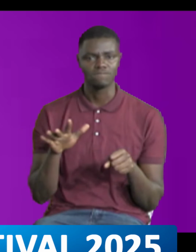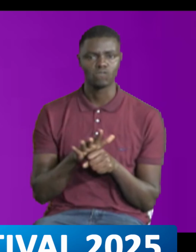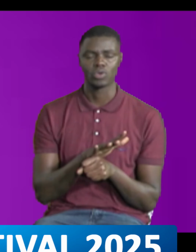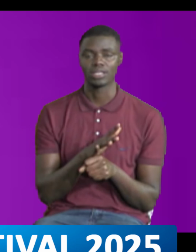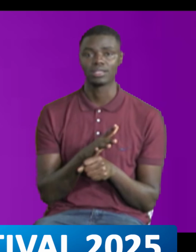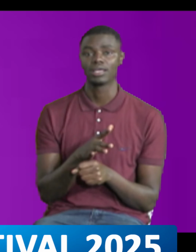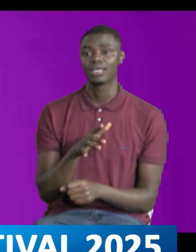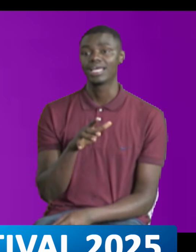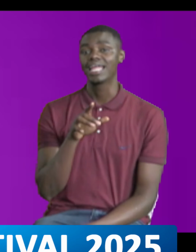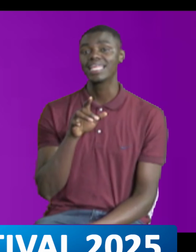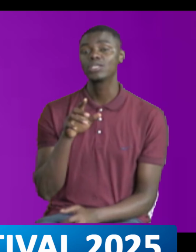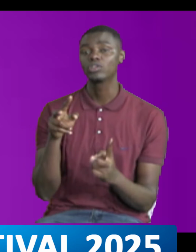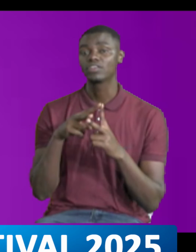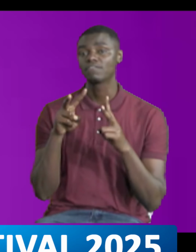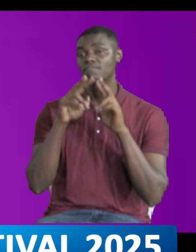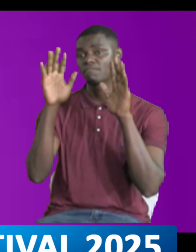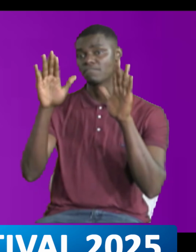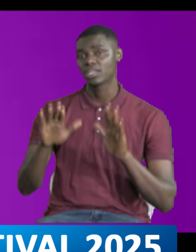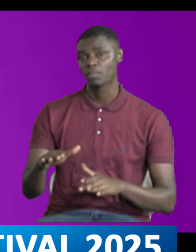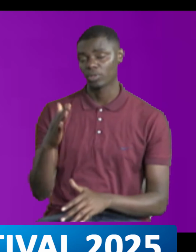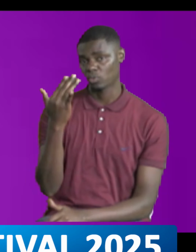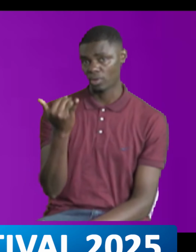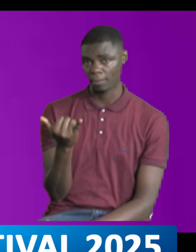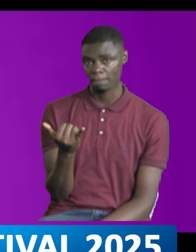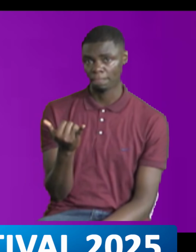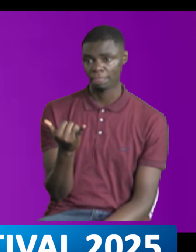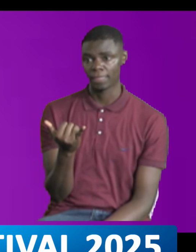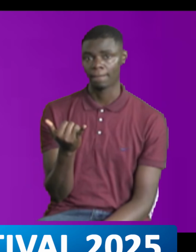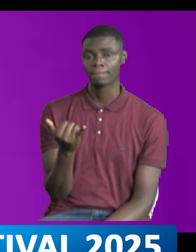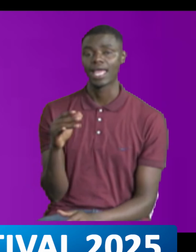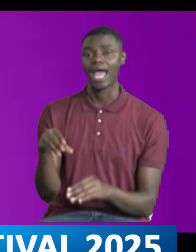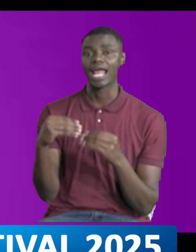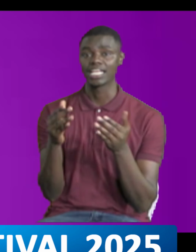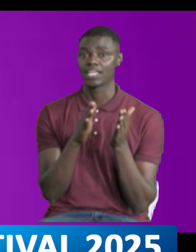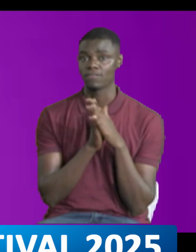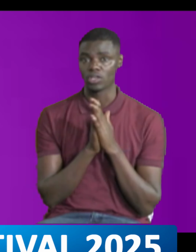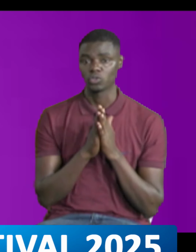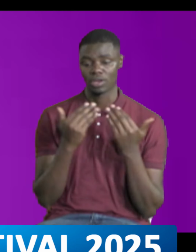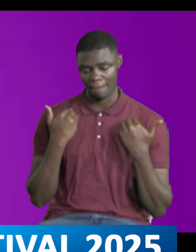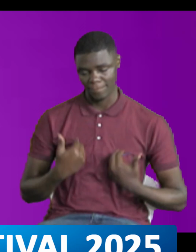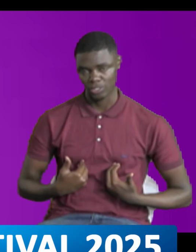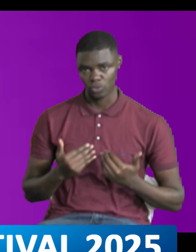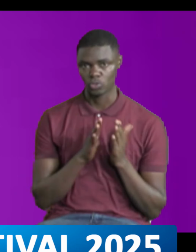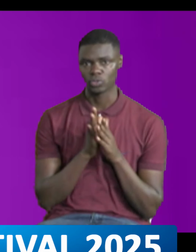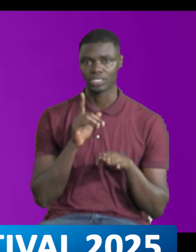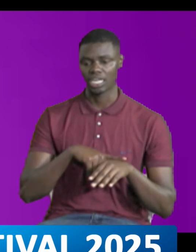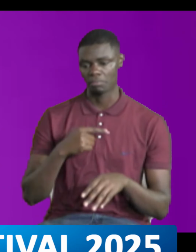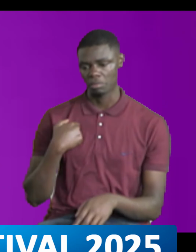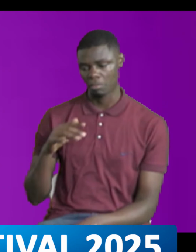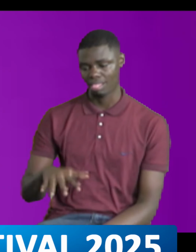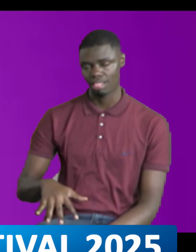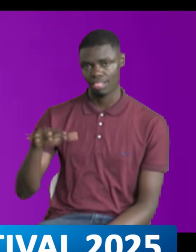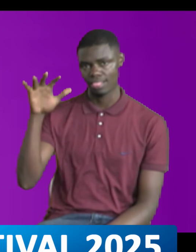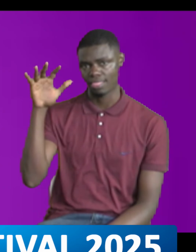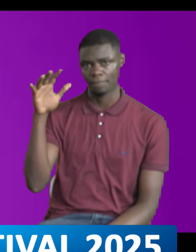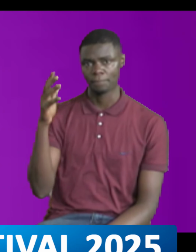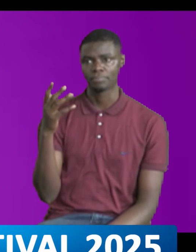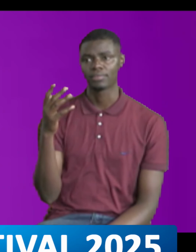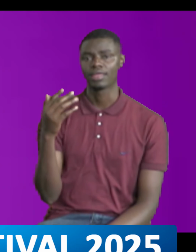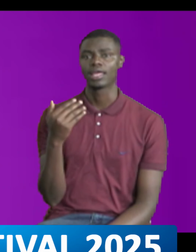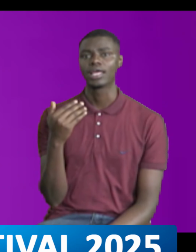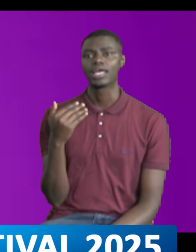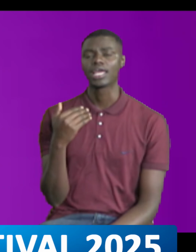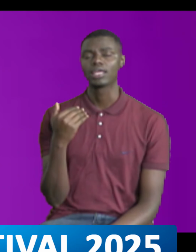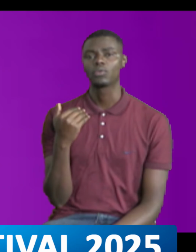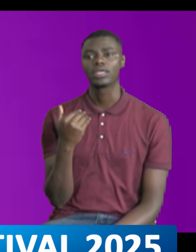was definitely important because I'll give you a personal story. When I was growing up, there was